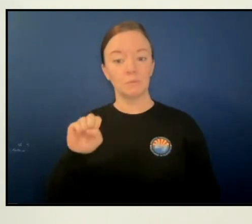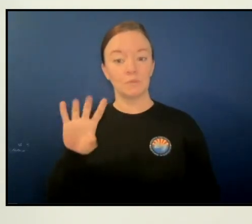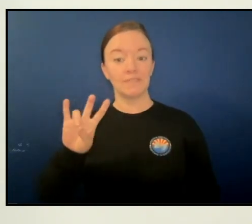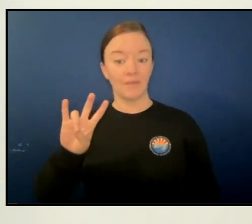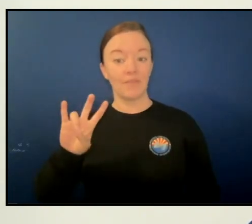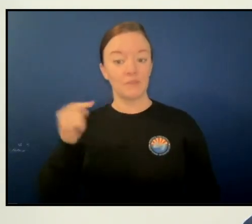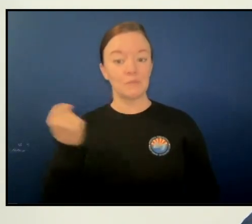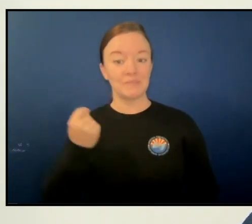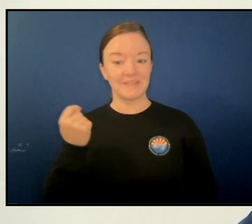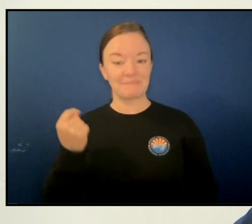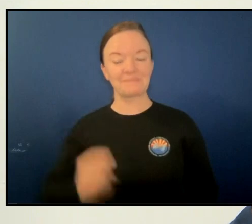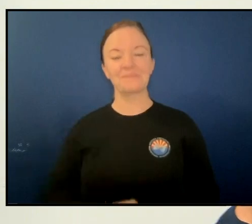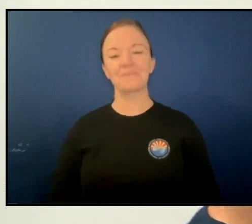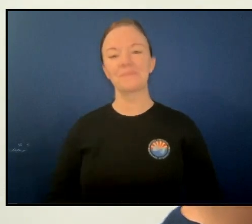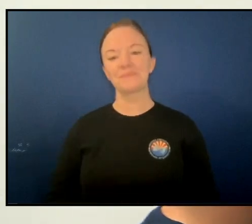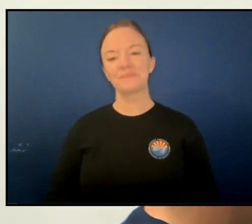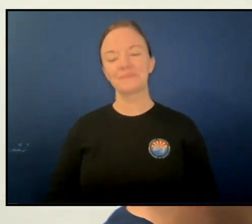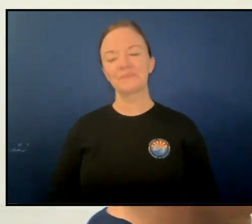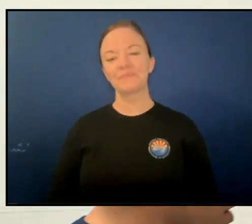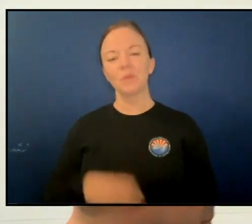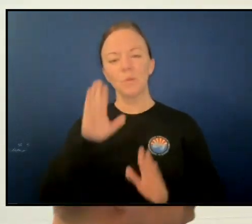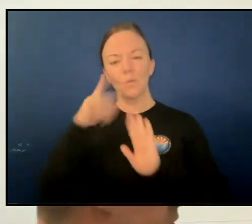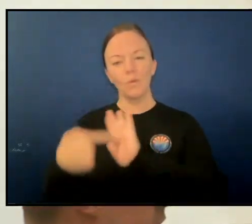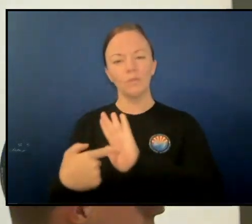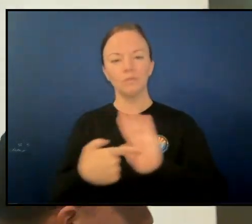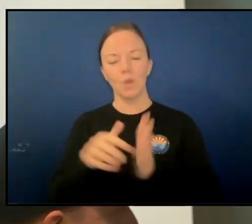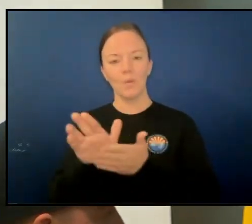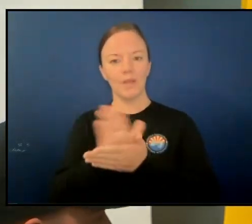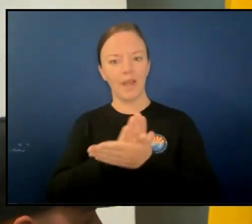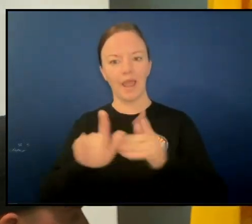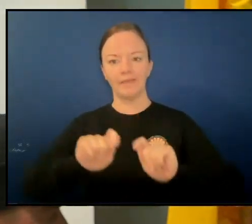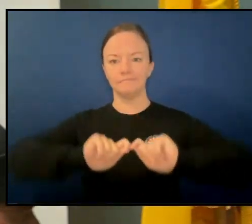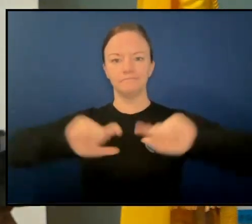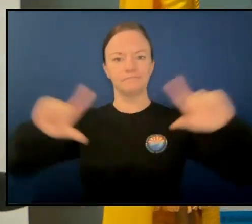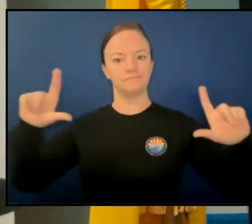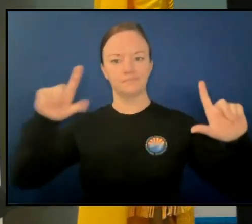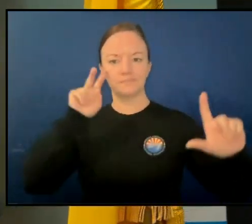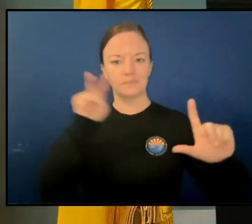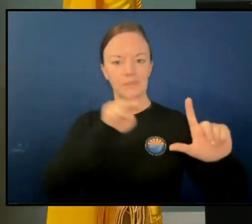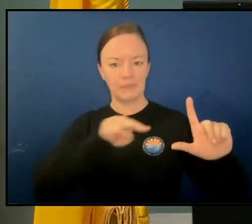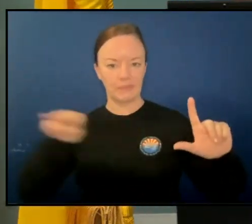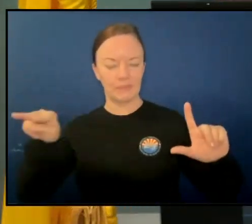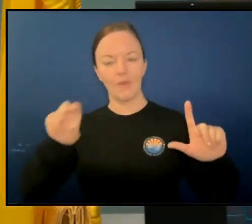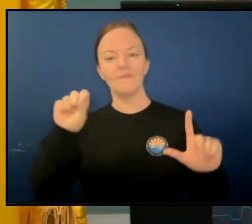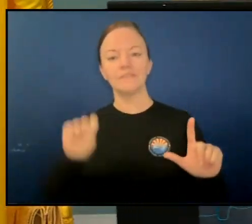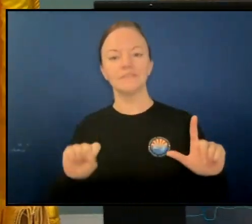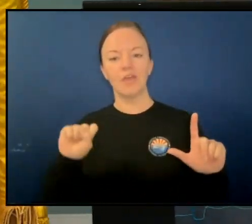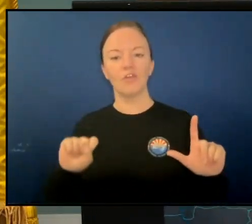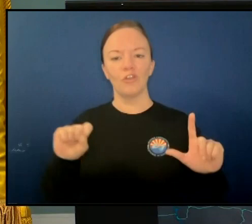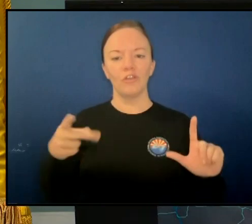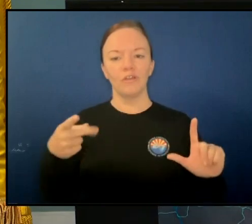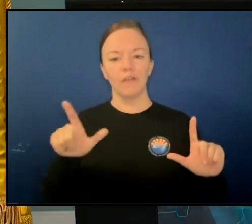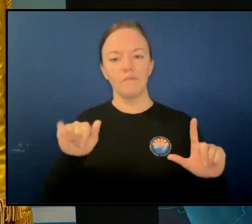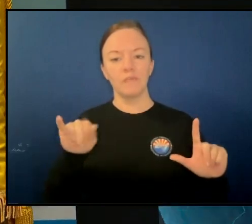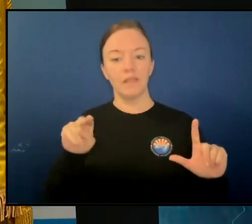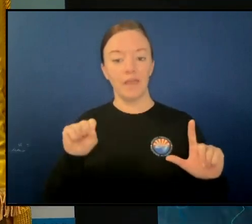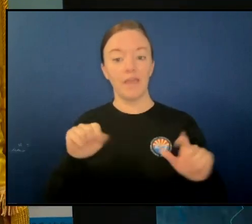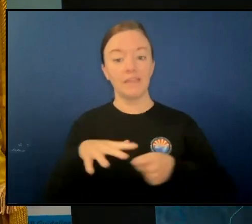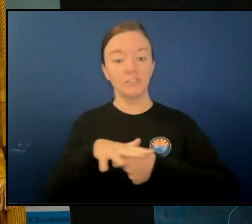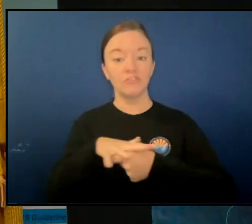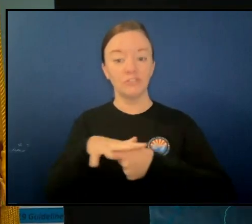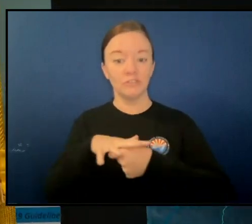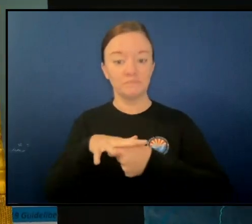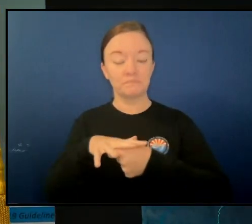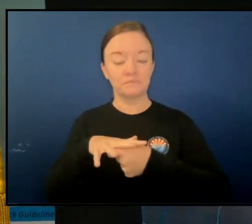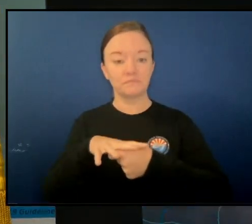taking a look here, we have a nice big picture view of the Southern Plains region where you can see